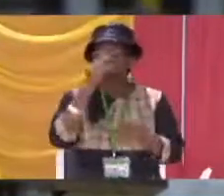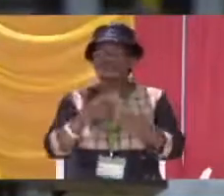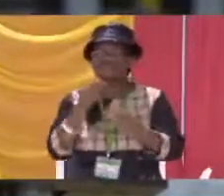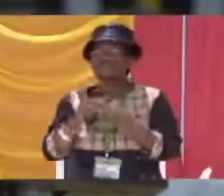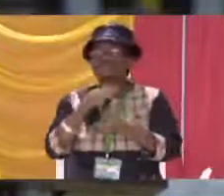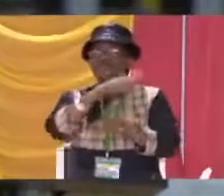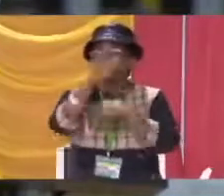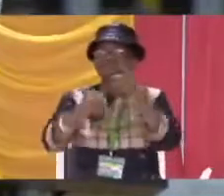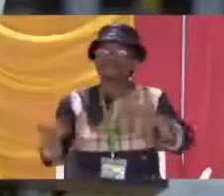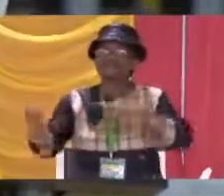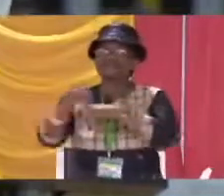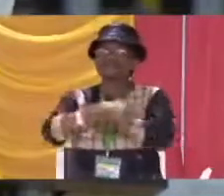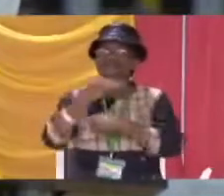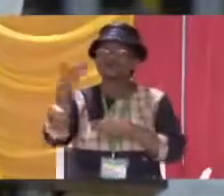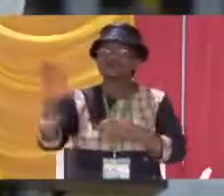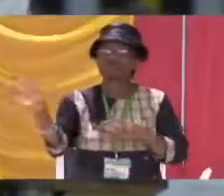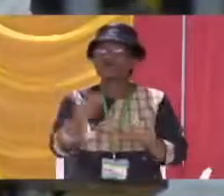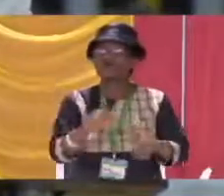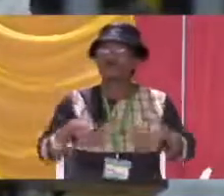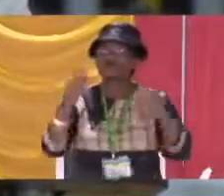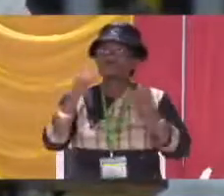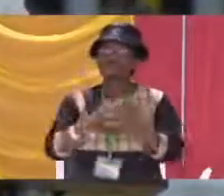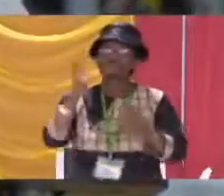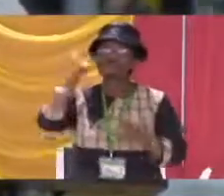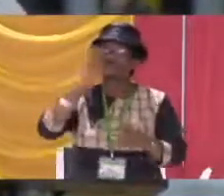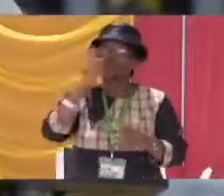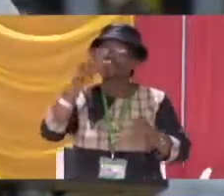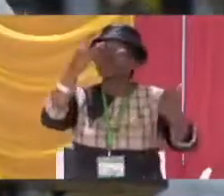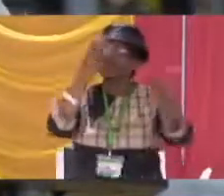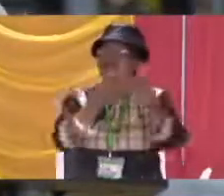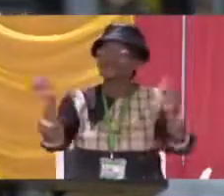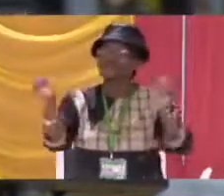All the days of your life, it will be well with you.